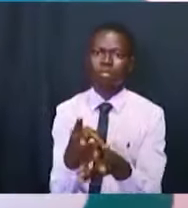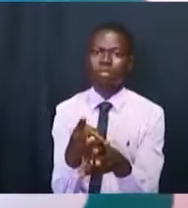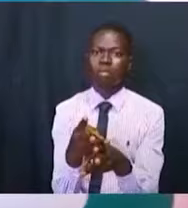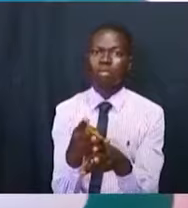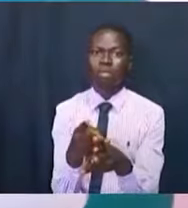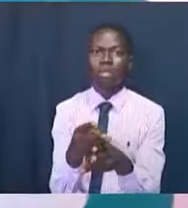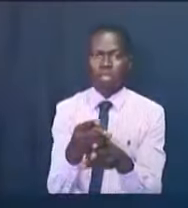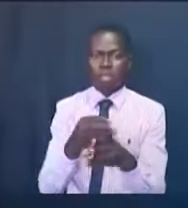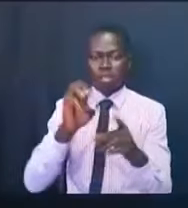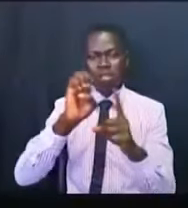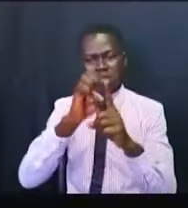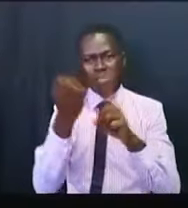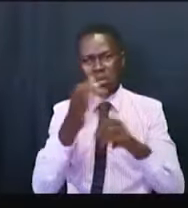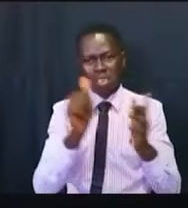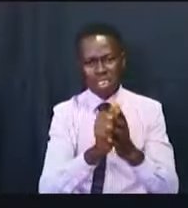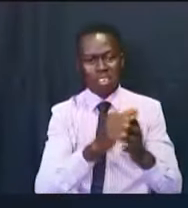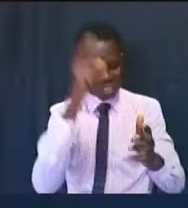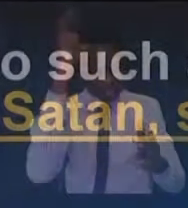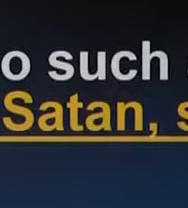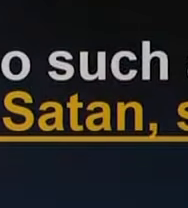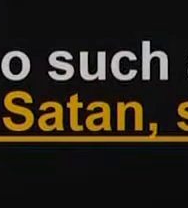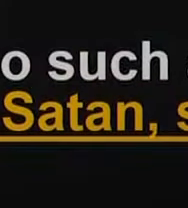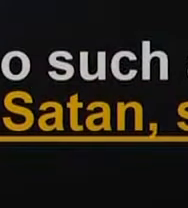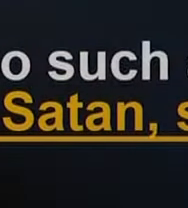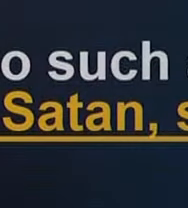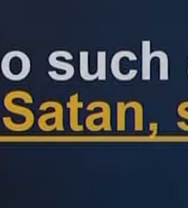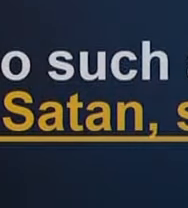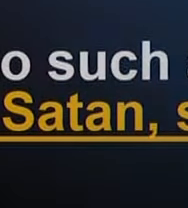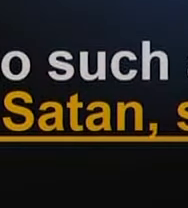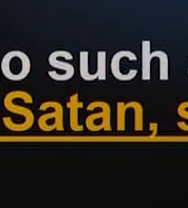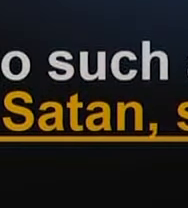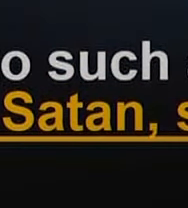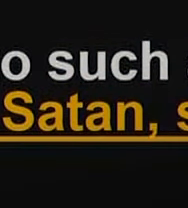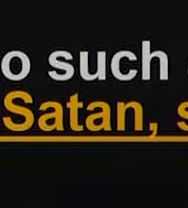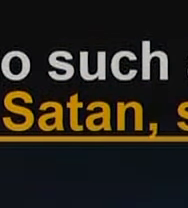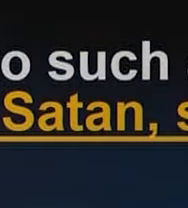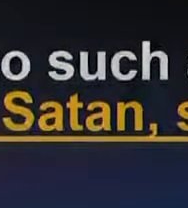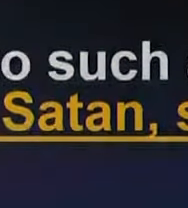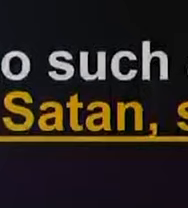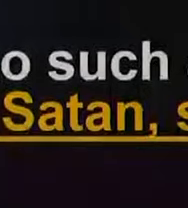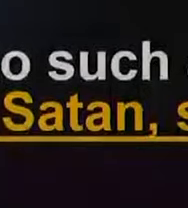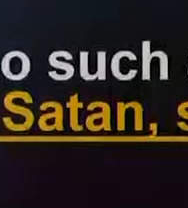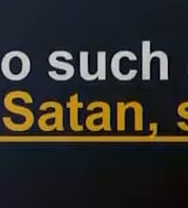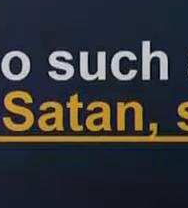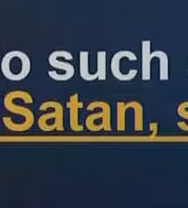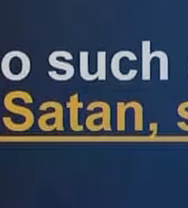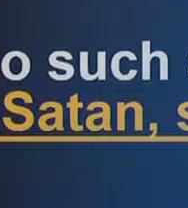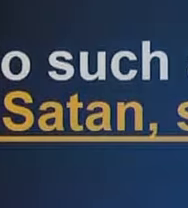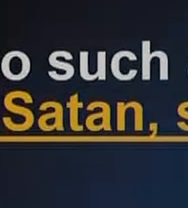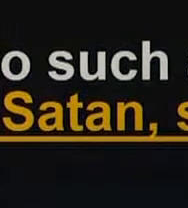An environment controlled by Satan, sin, and the devil. Sin, the devil, and